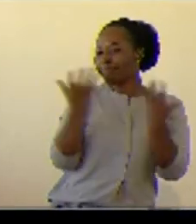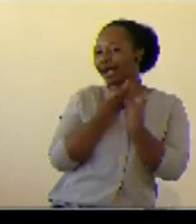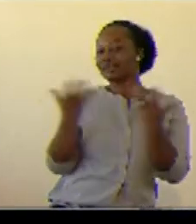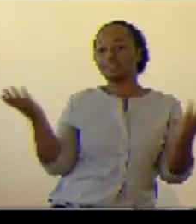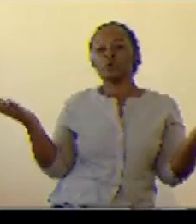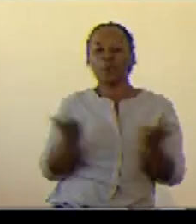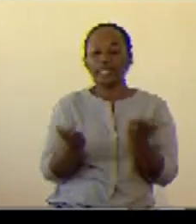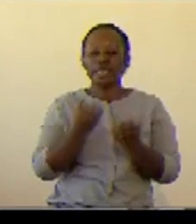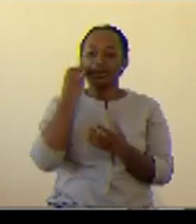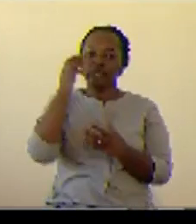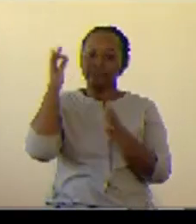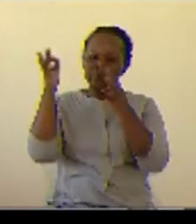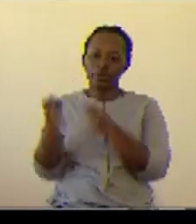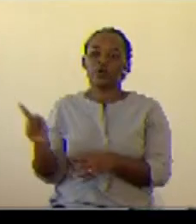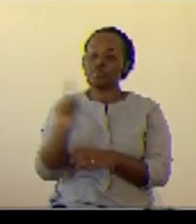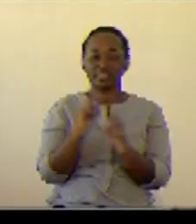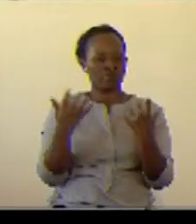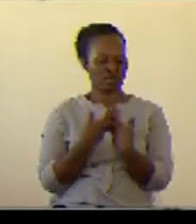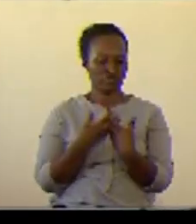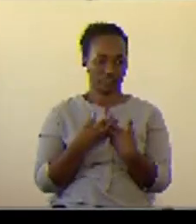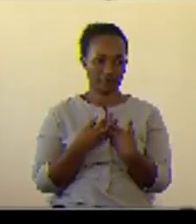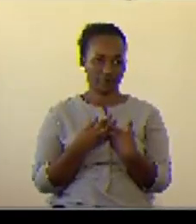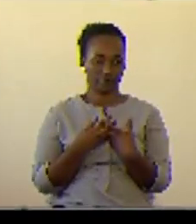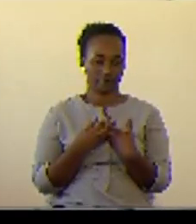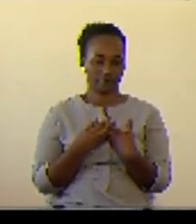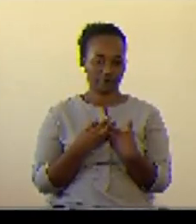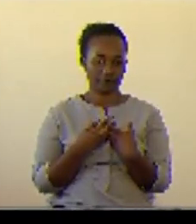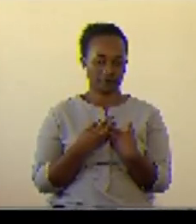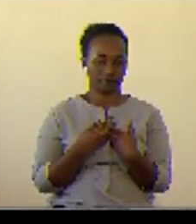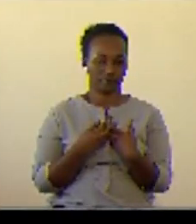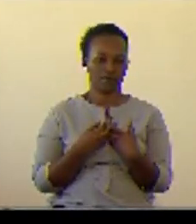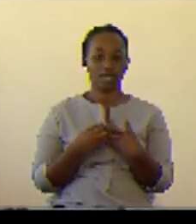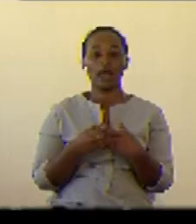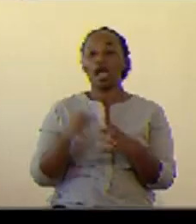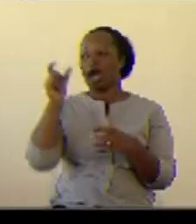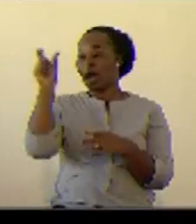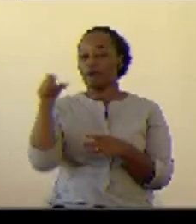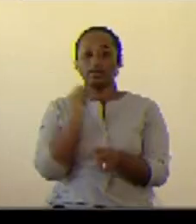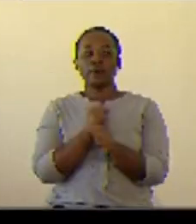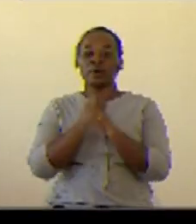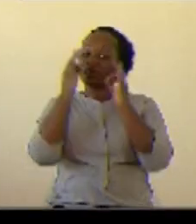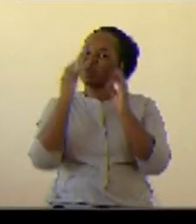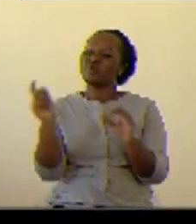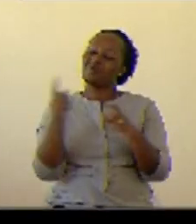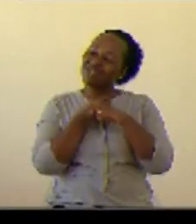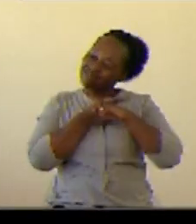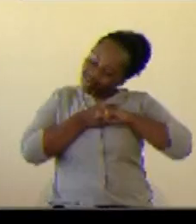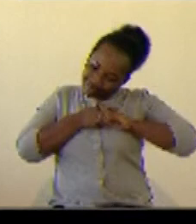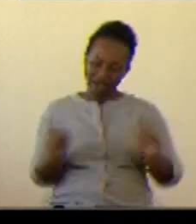related? Would they benefit? Conglomerate merging, where farmers producing goods that are not